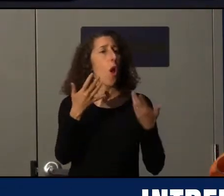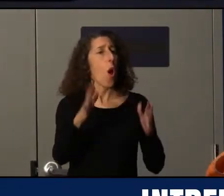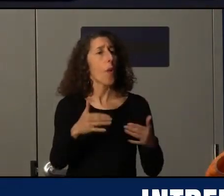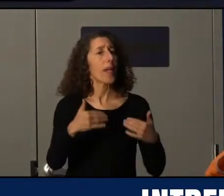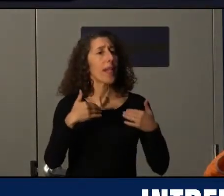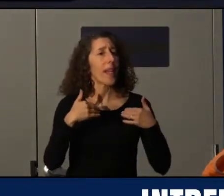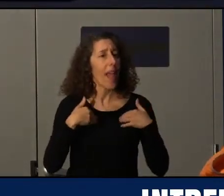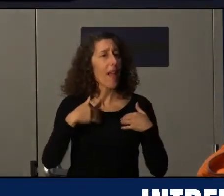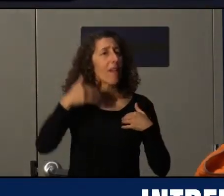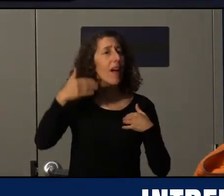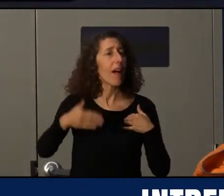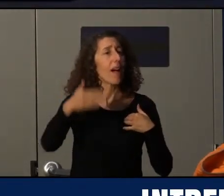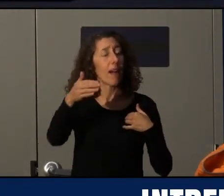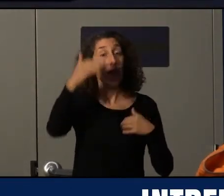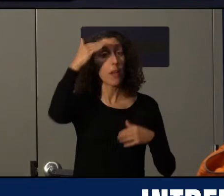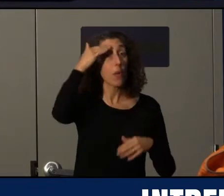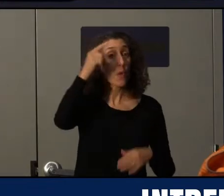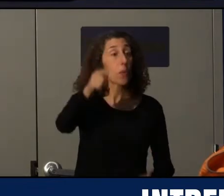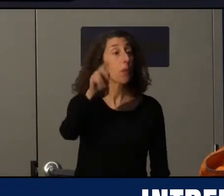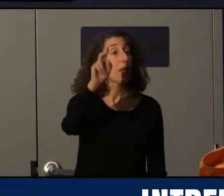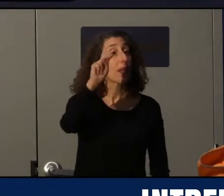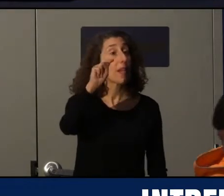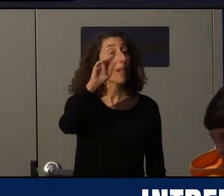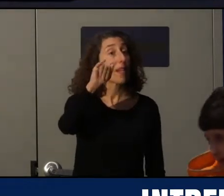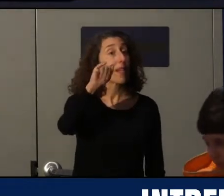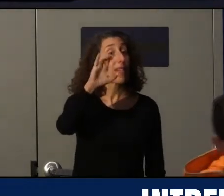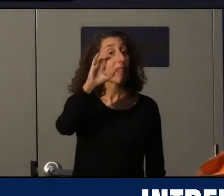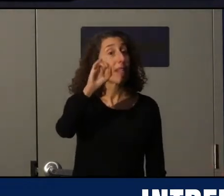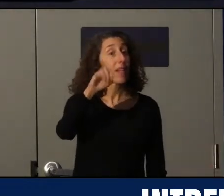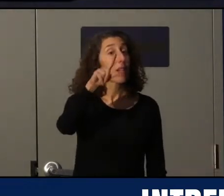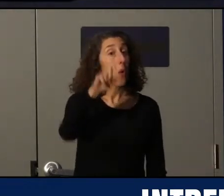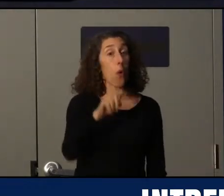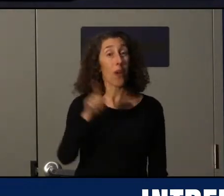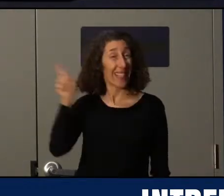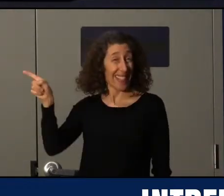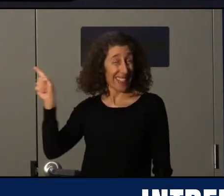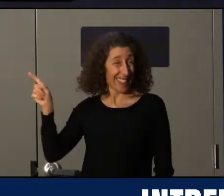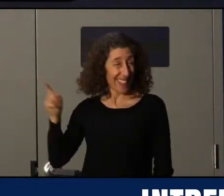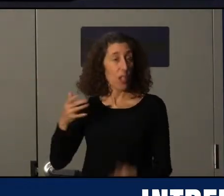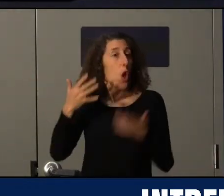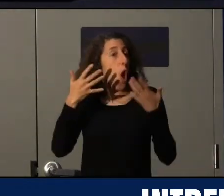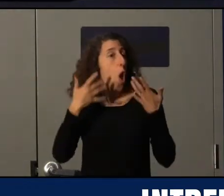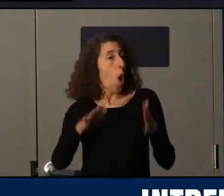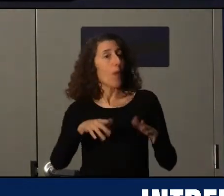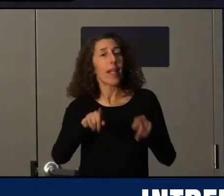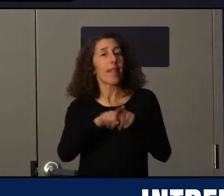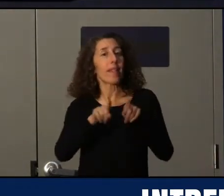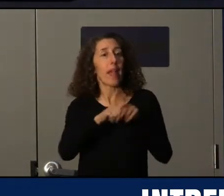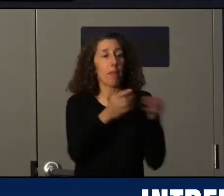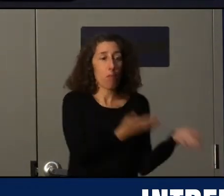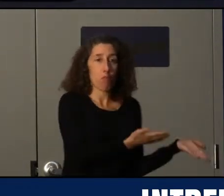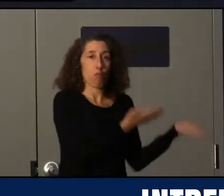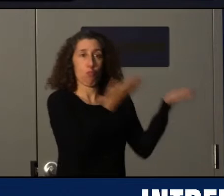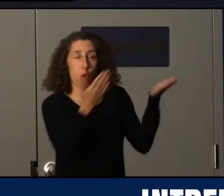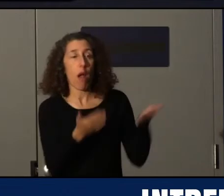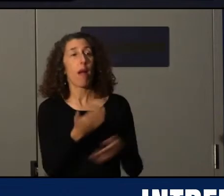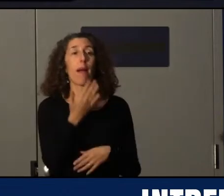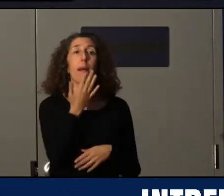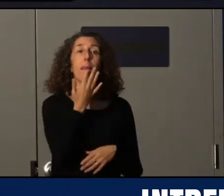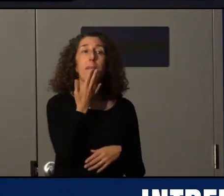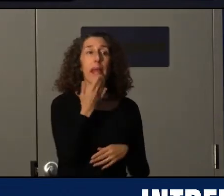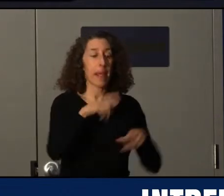I sent them Nicole and all of her stuff. She paved the way for me to be able to paint in space because she was